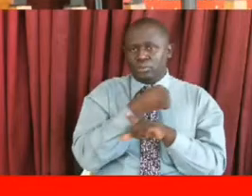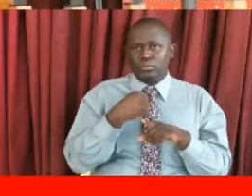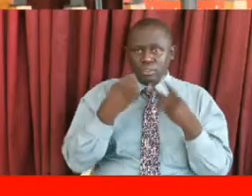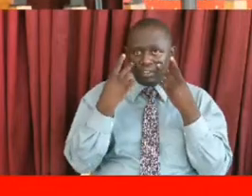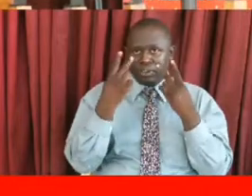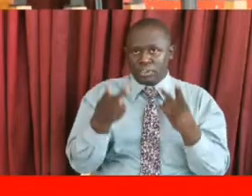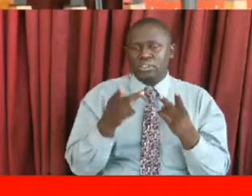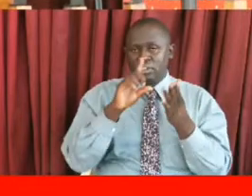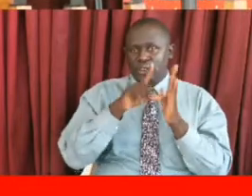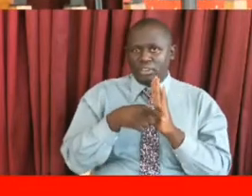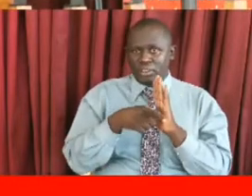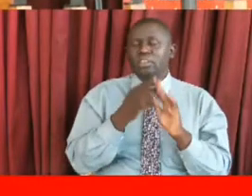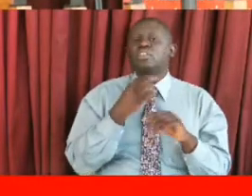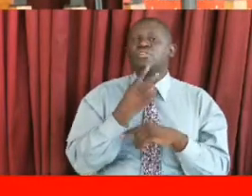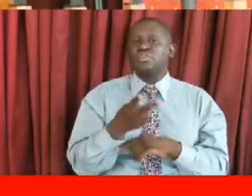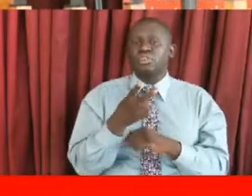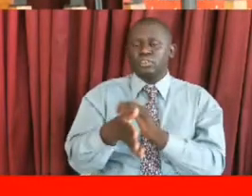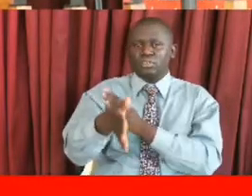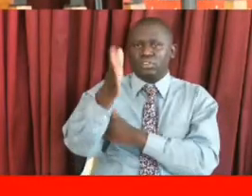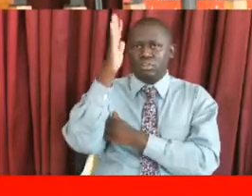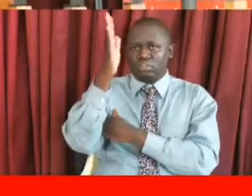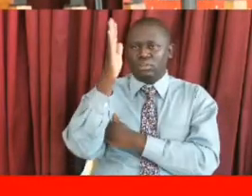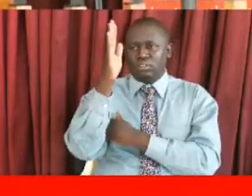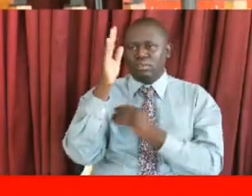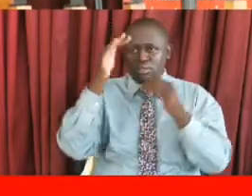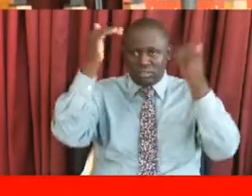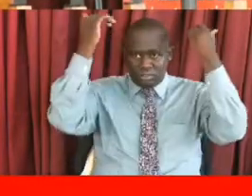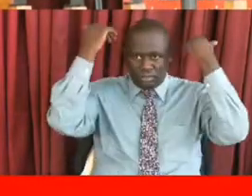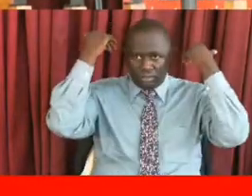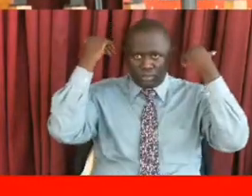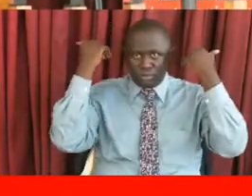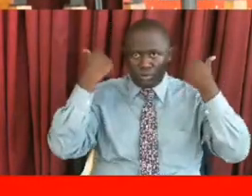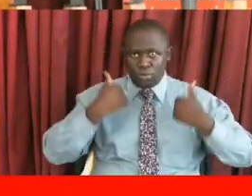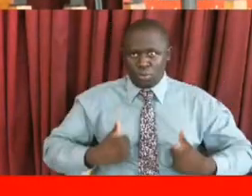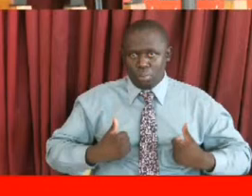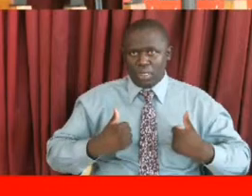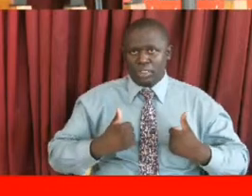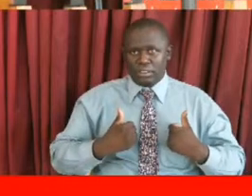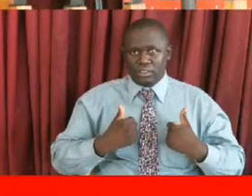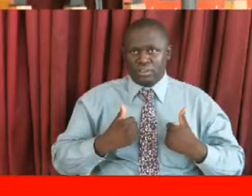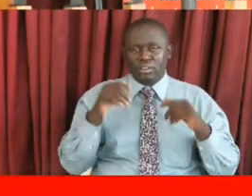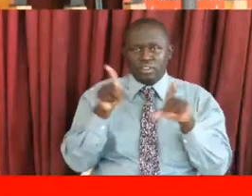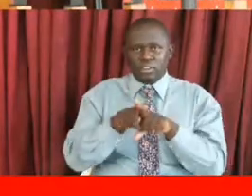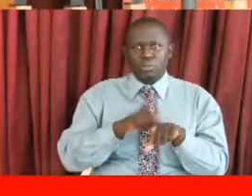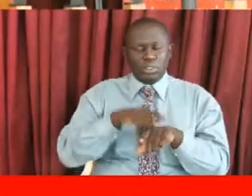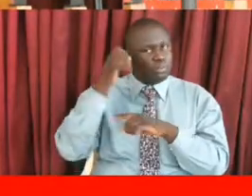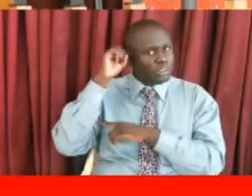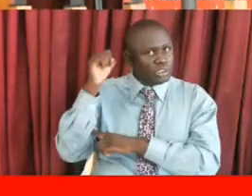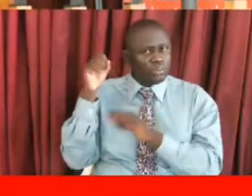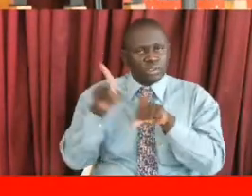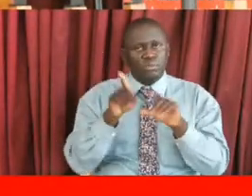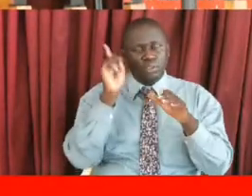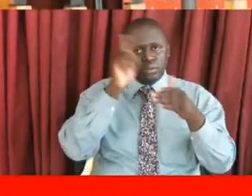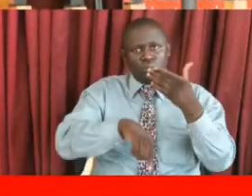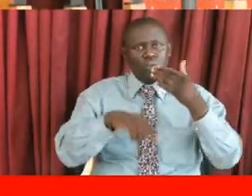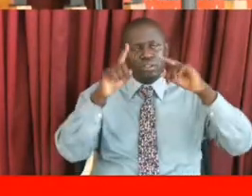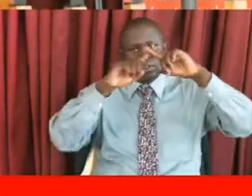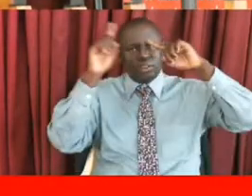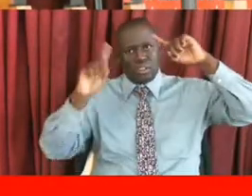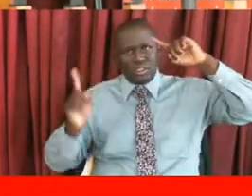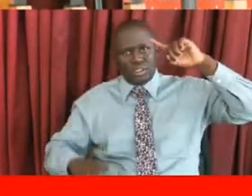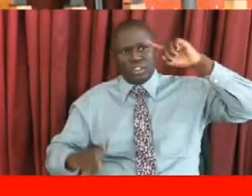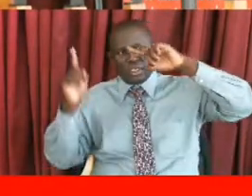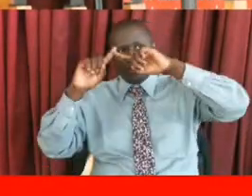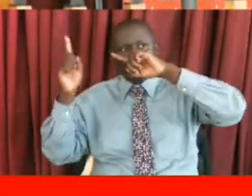later the voice of God to ears sounds like Thunders so the voice of